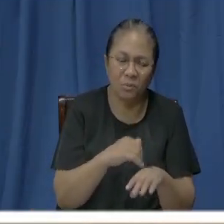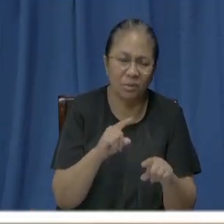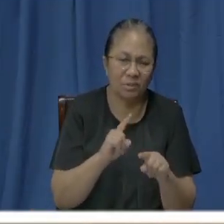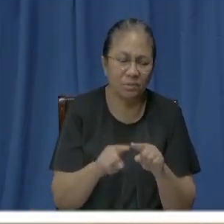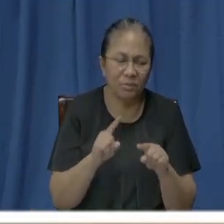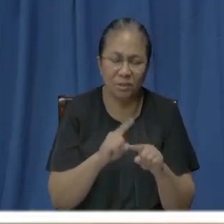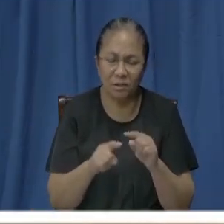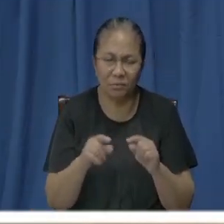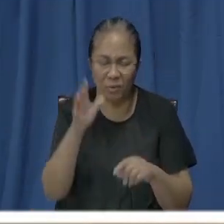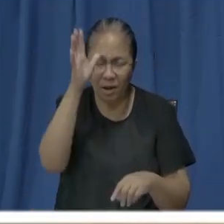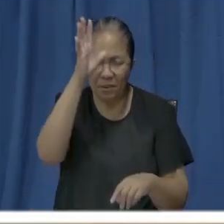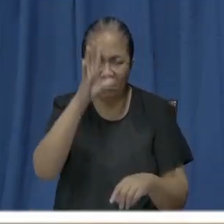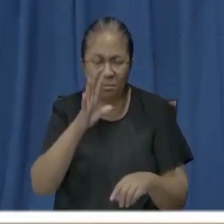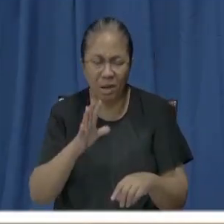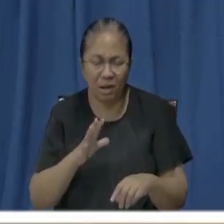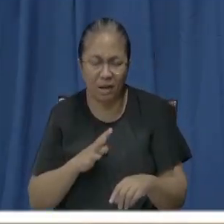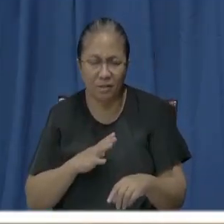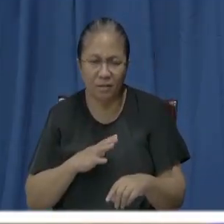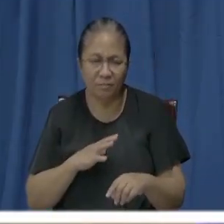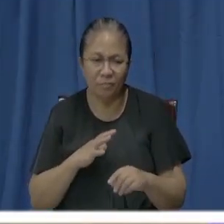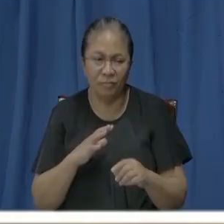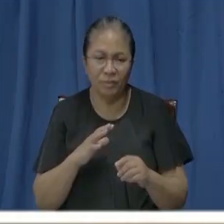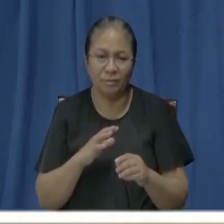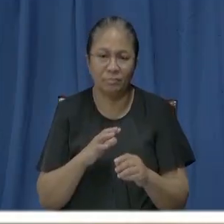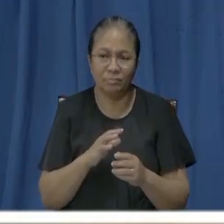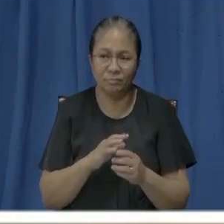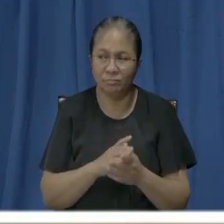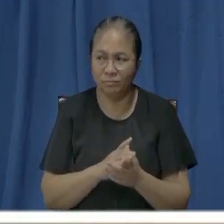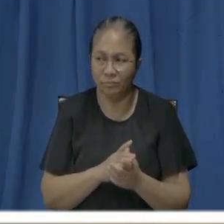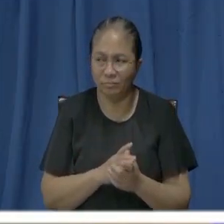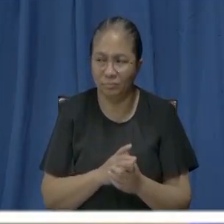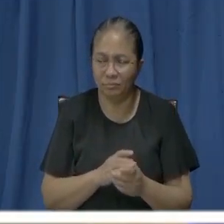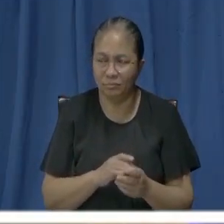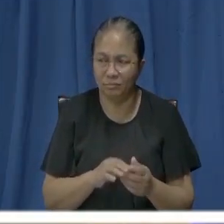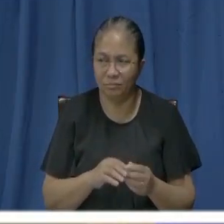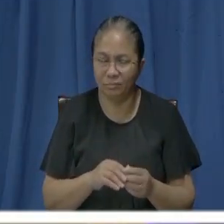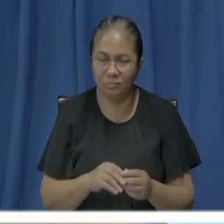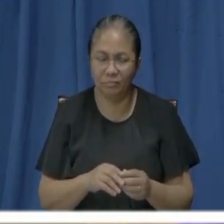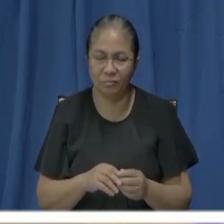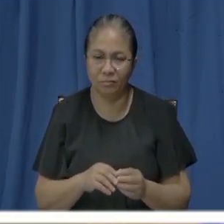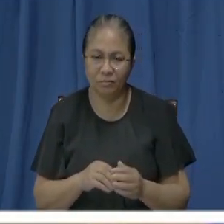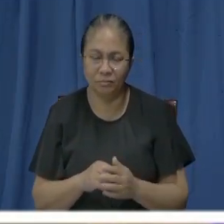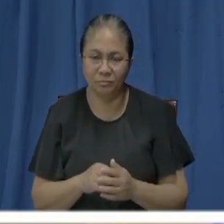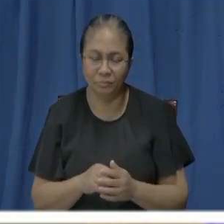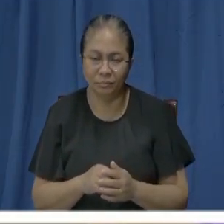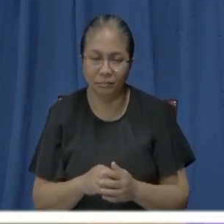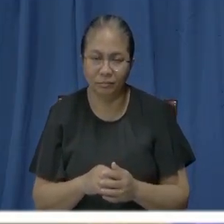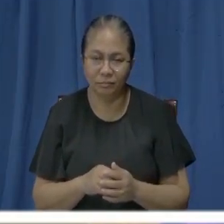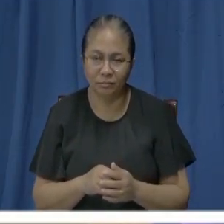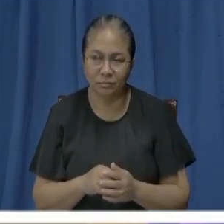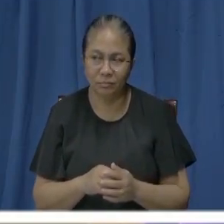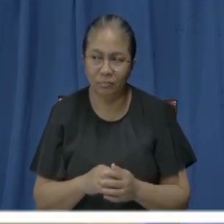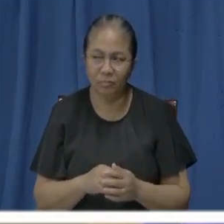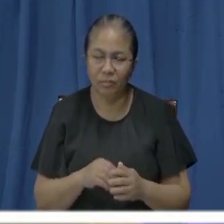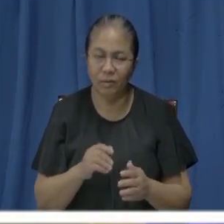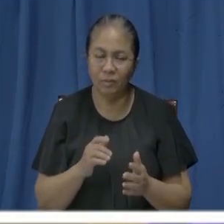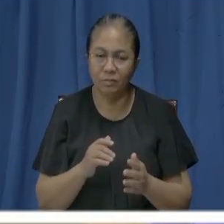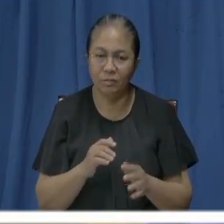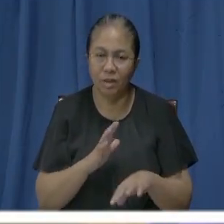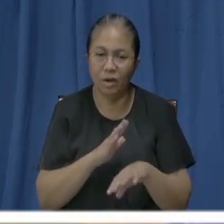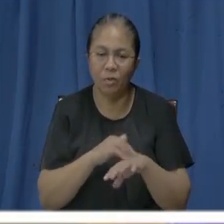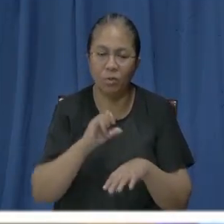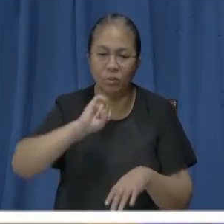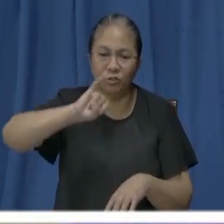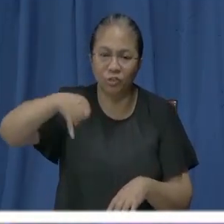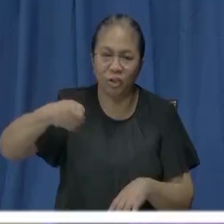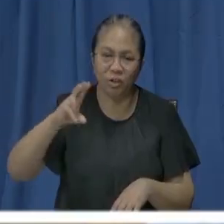and couldn't see a country town like Nazareth producing anything worthwhile. He calls Judas, who